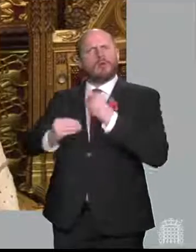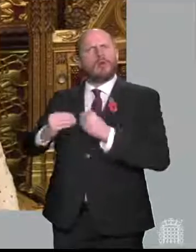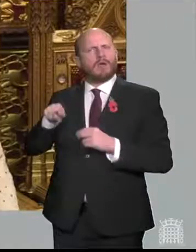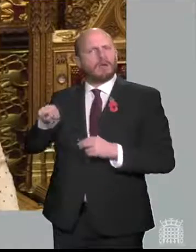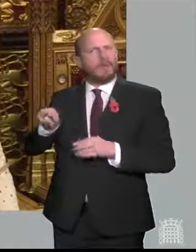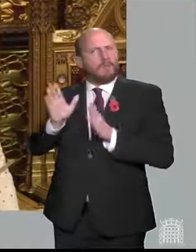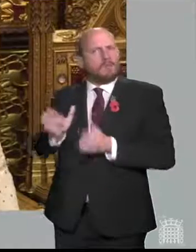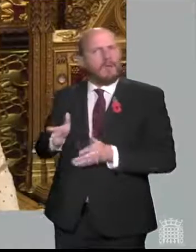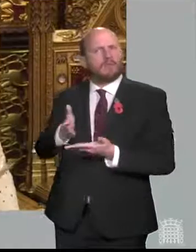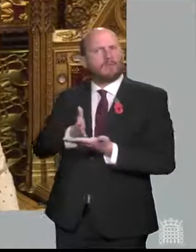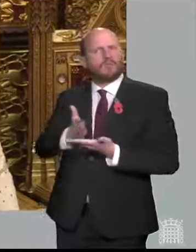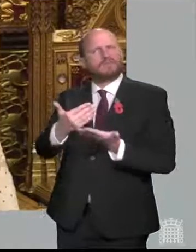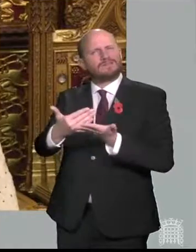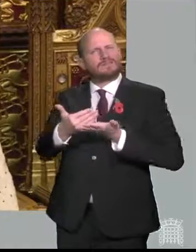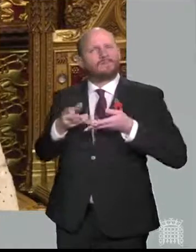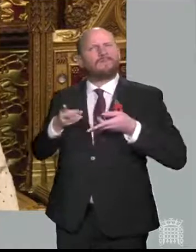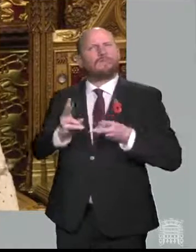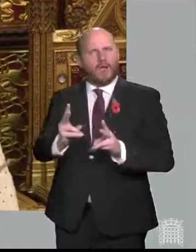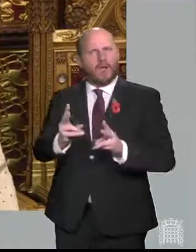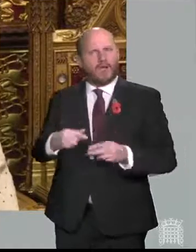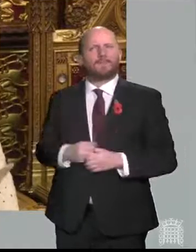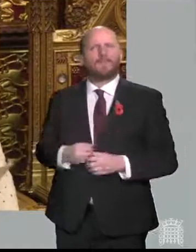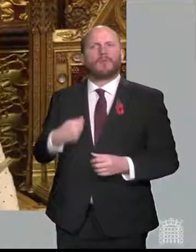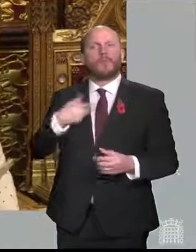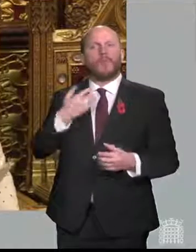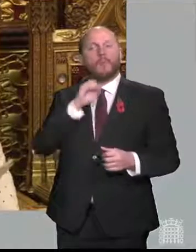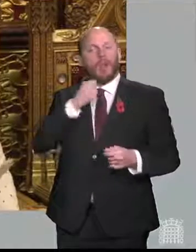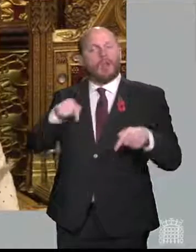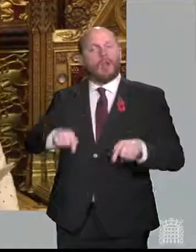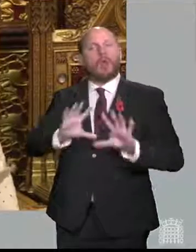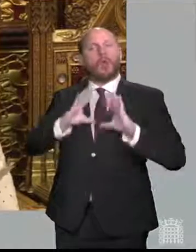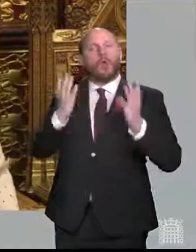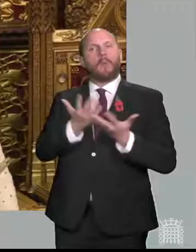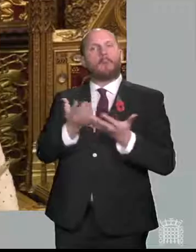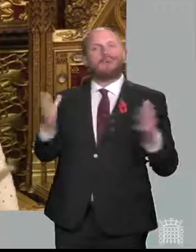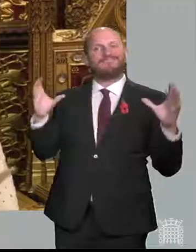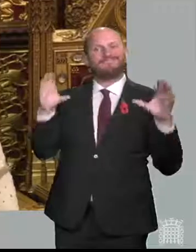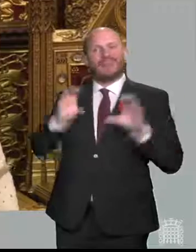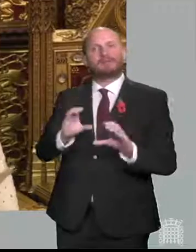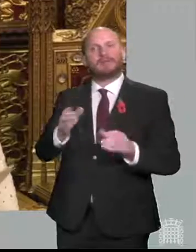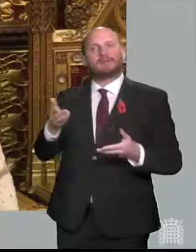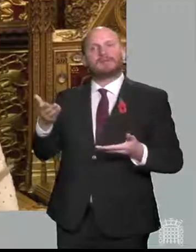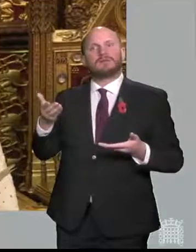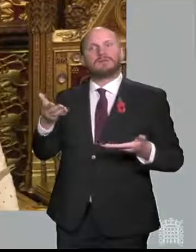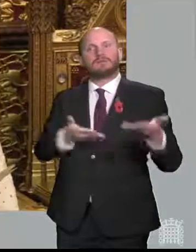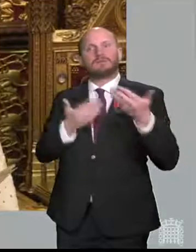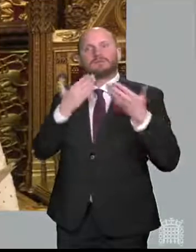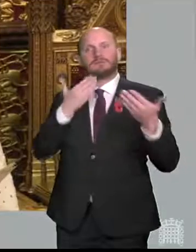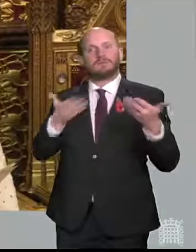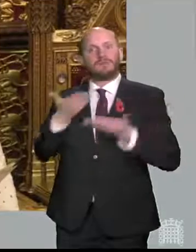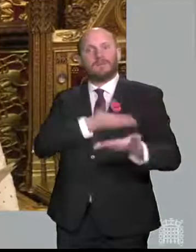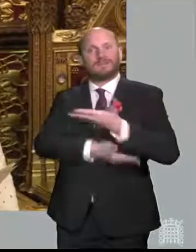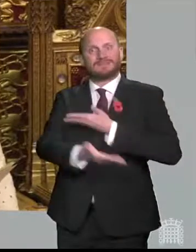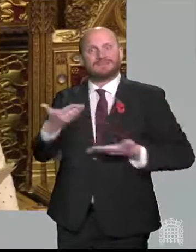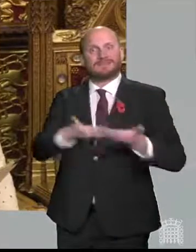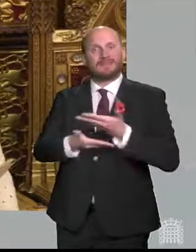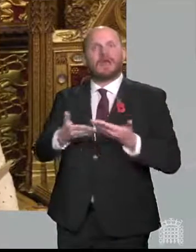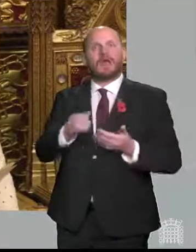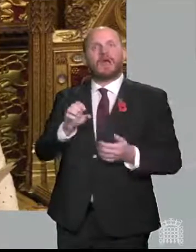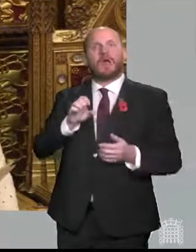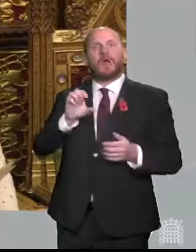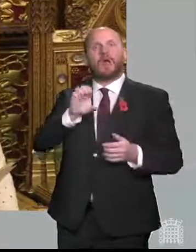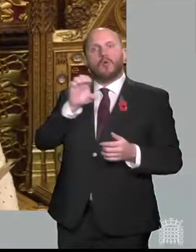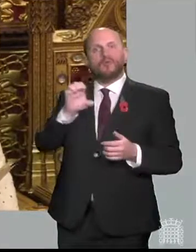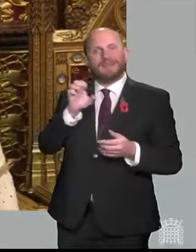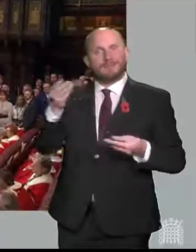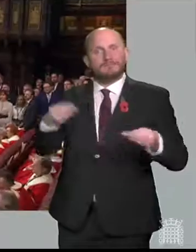My government will host the Global Investment Summit, the European Political Community, and the Energy